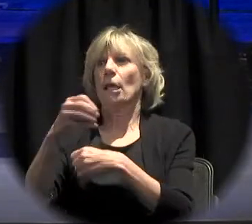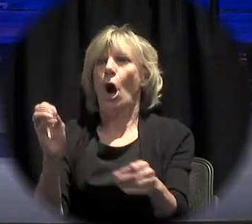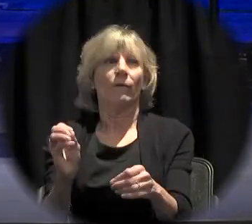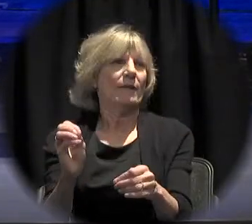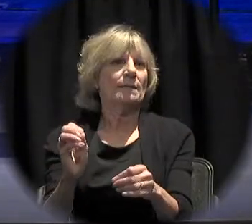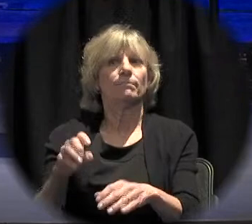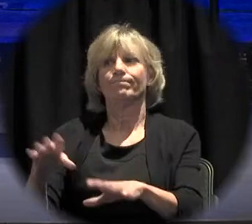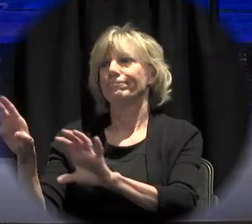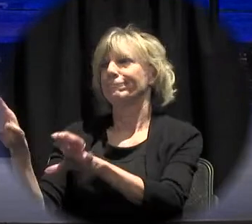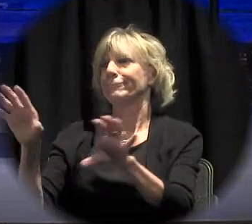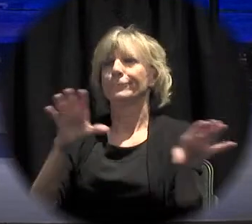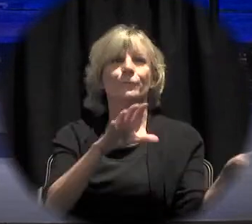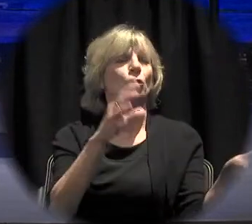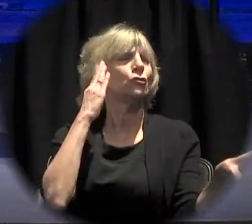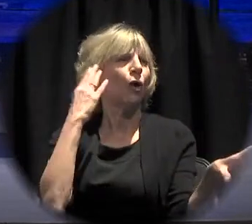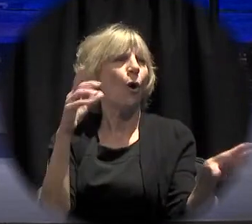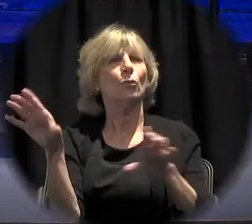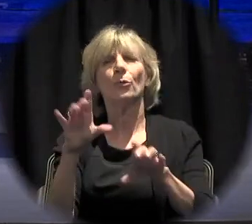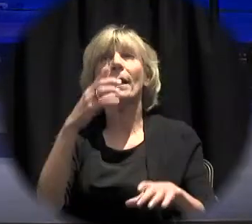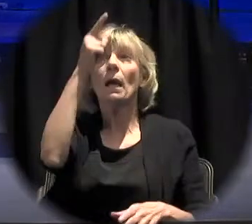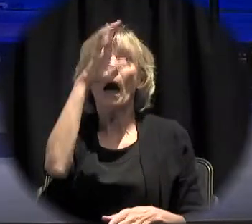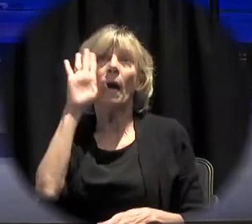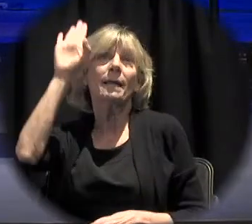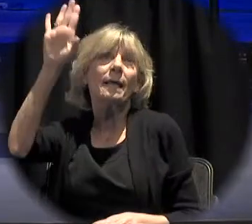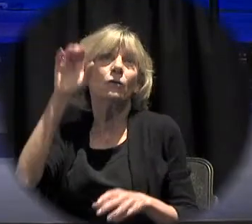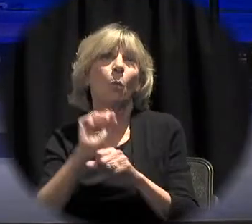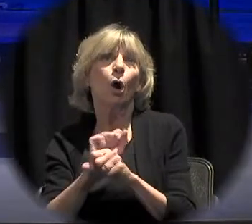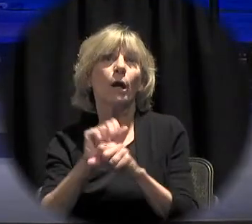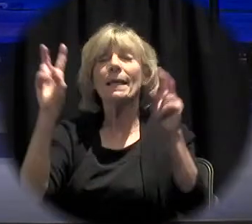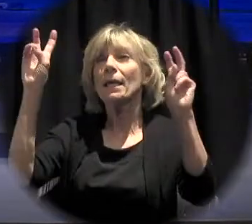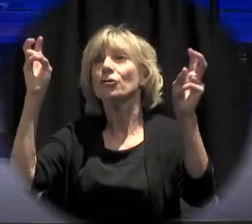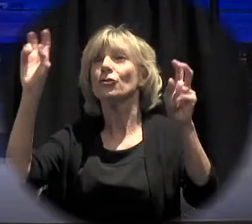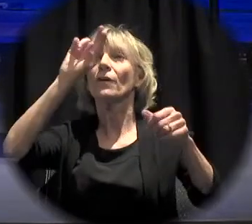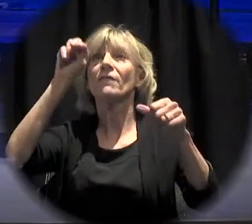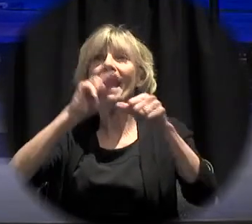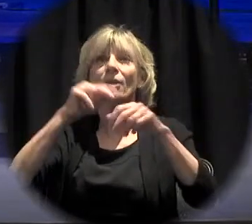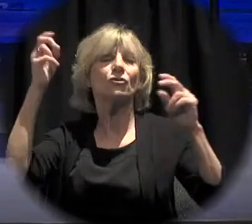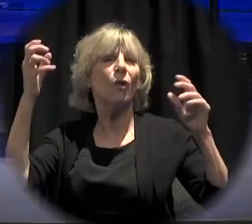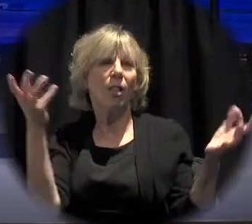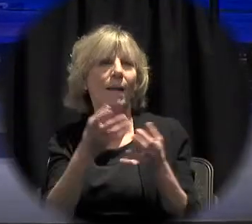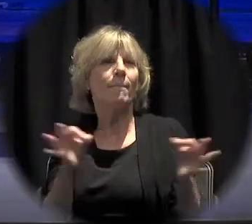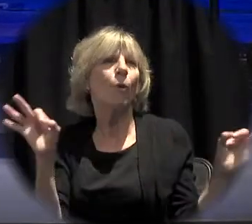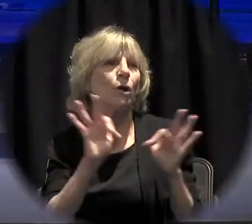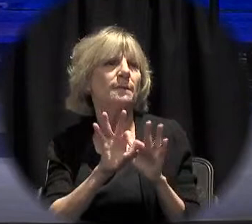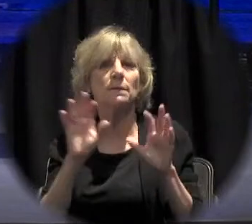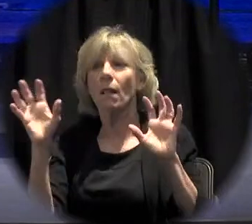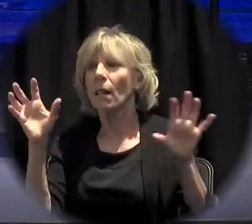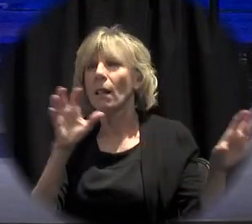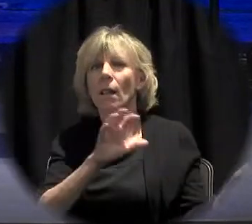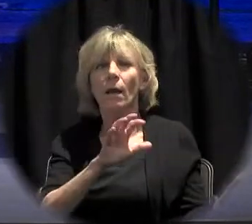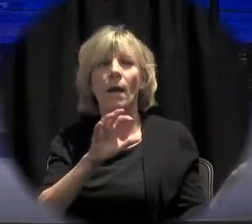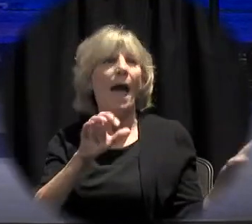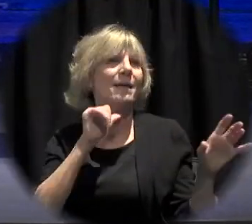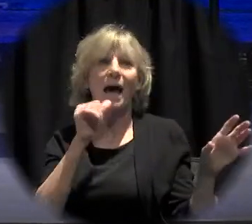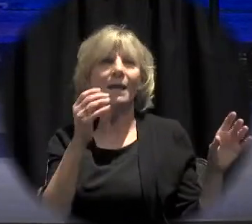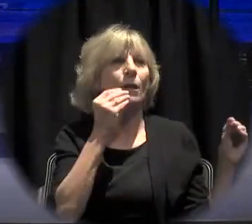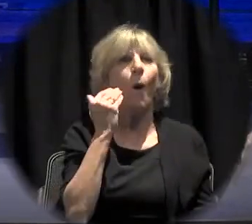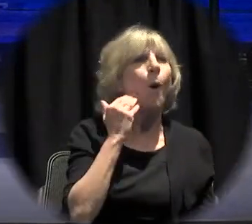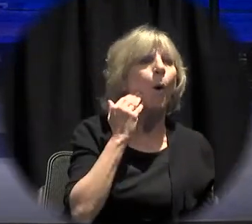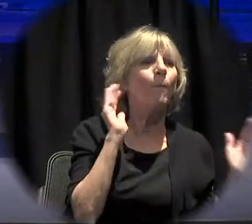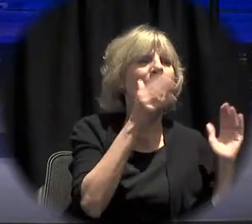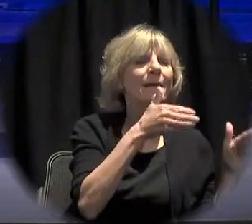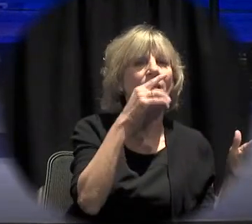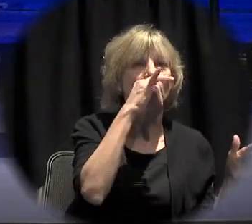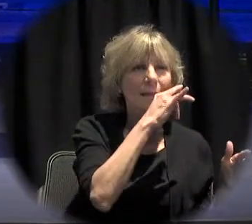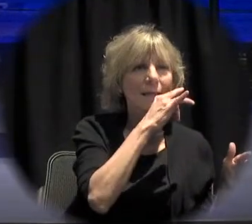God's work, issues of national importance. But doesn't our culture press us into that frenetically busy